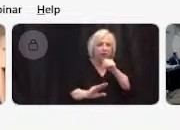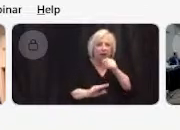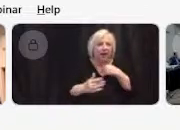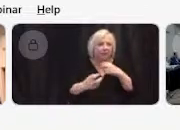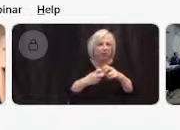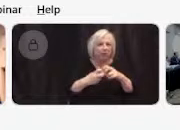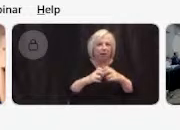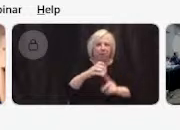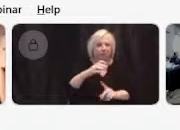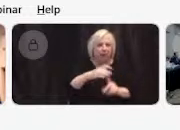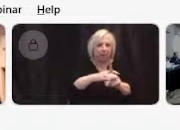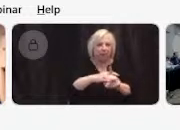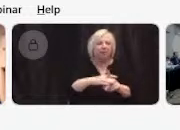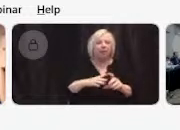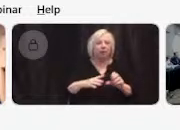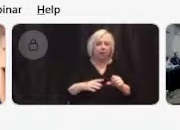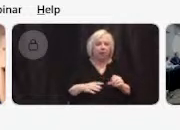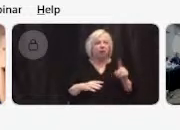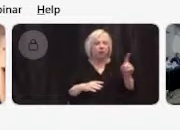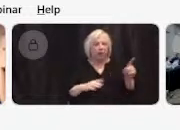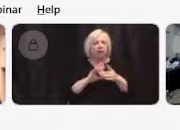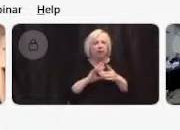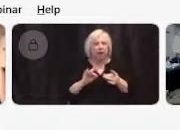remarks and the